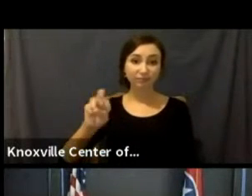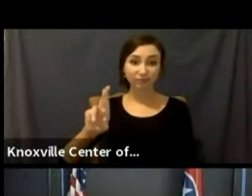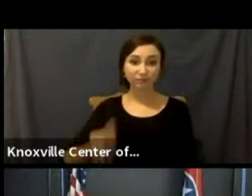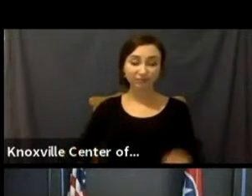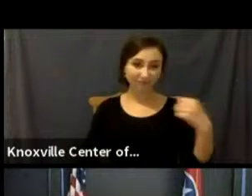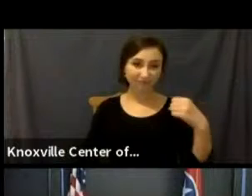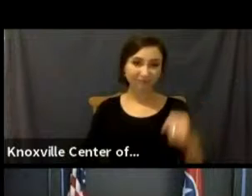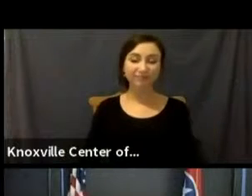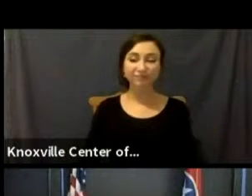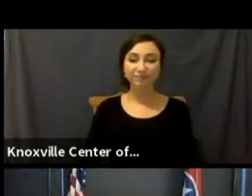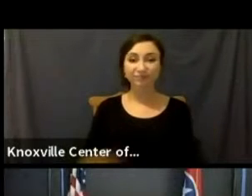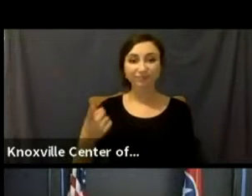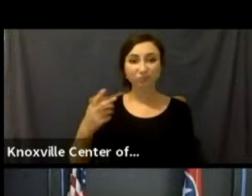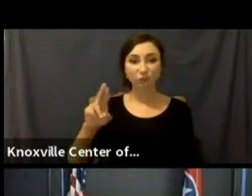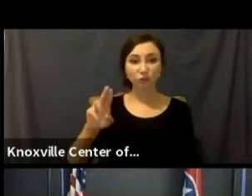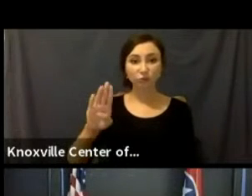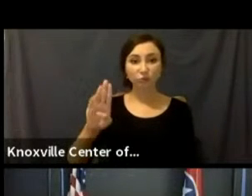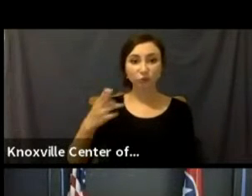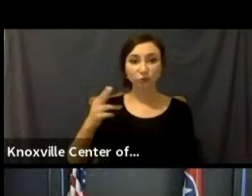Yes. Dr. Buchanan?